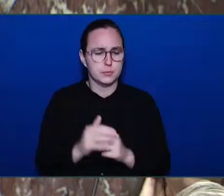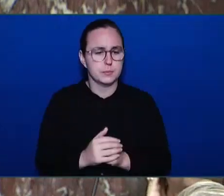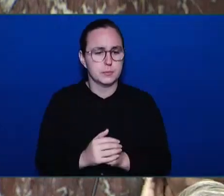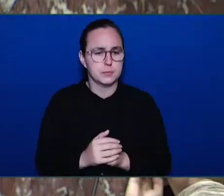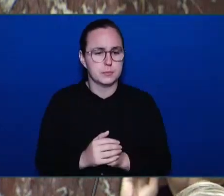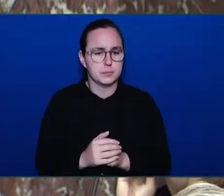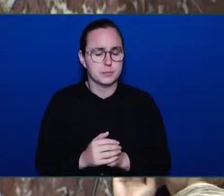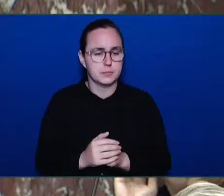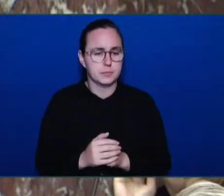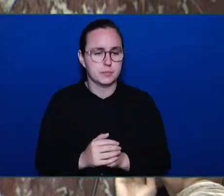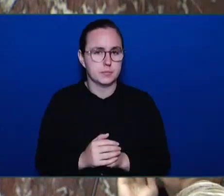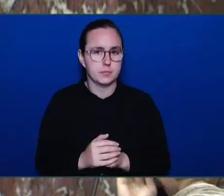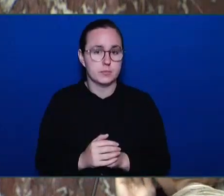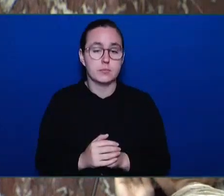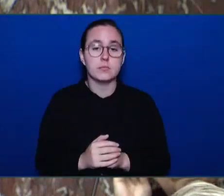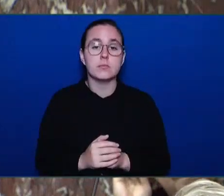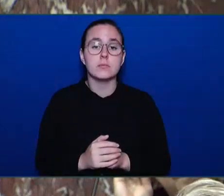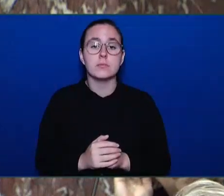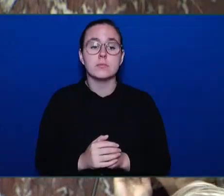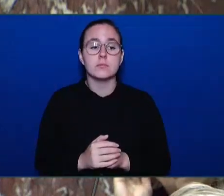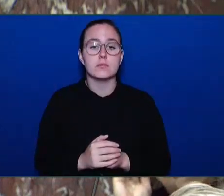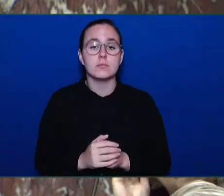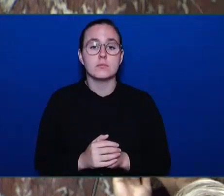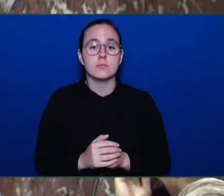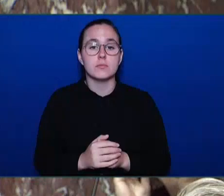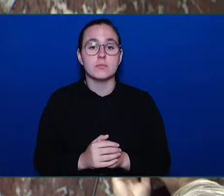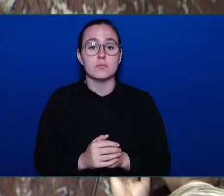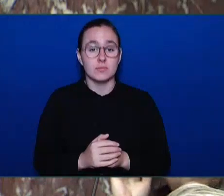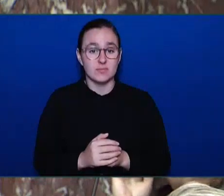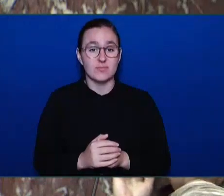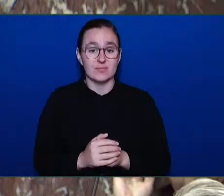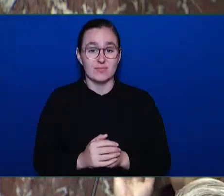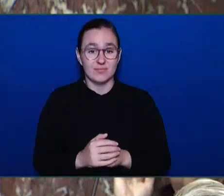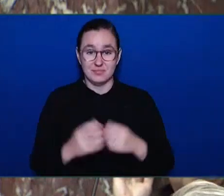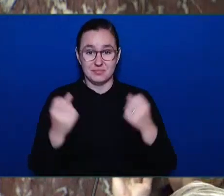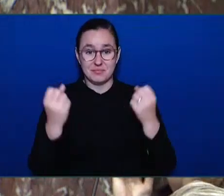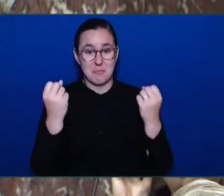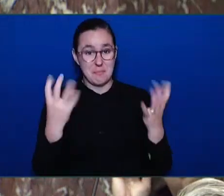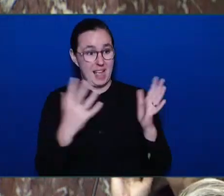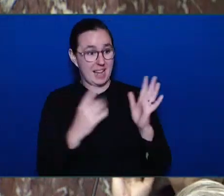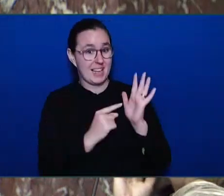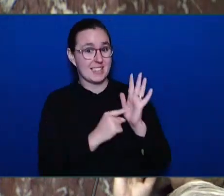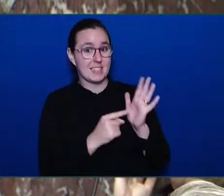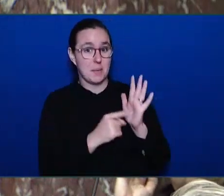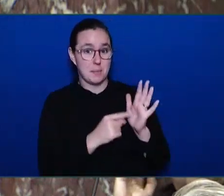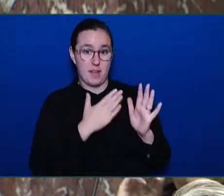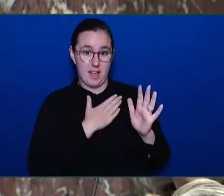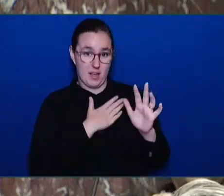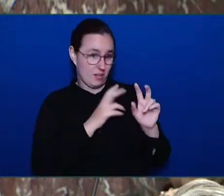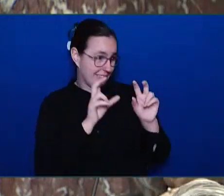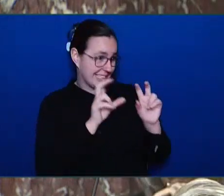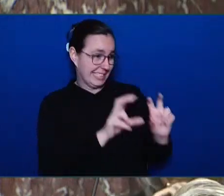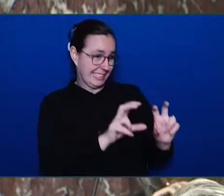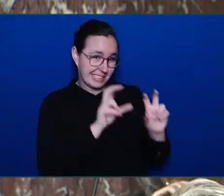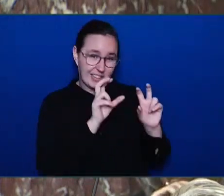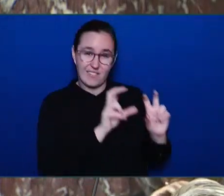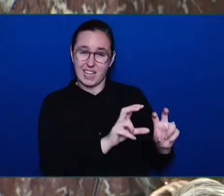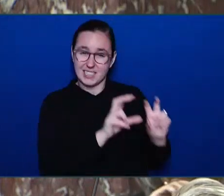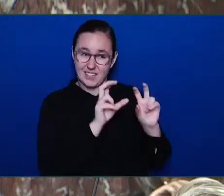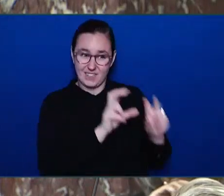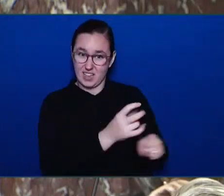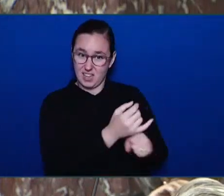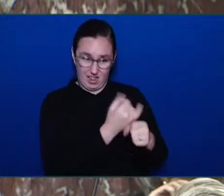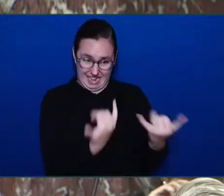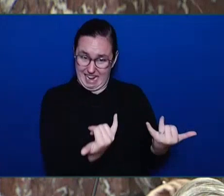There are many examples I can share of the investments we're making in this, on the island, Mr. Speaker, in this community and others.